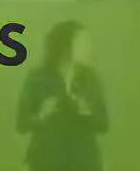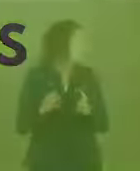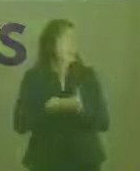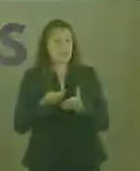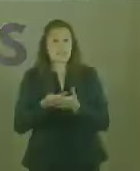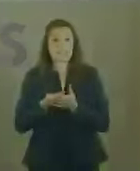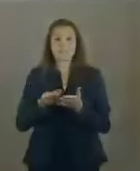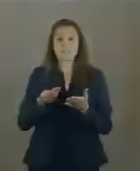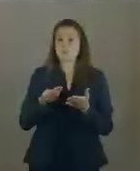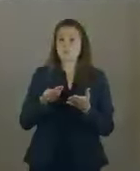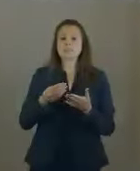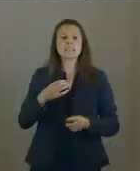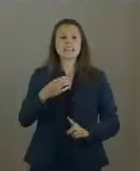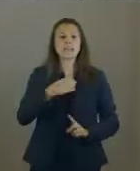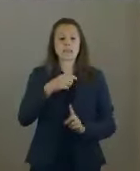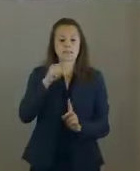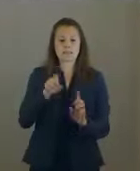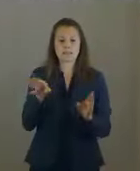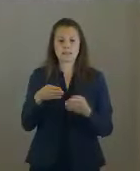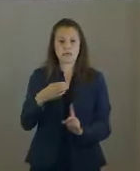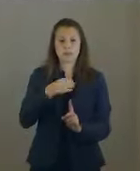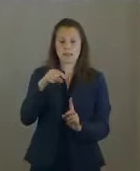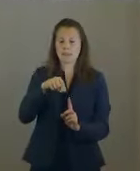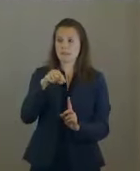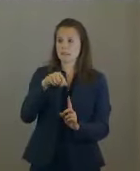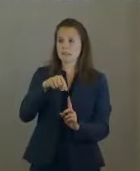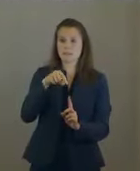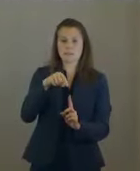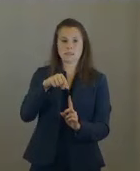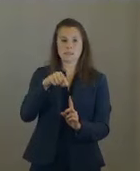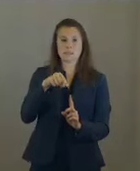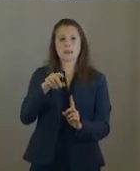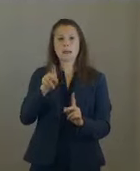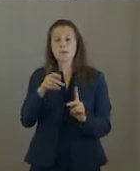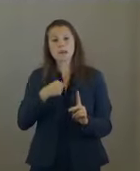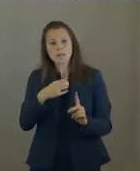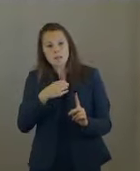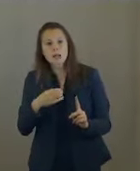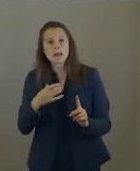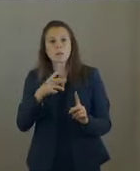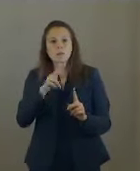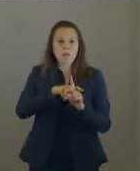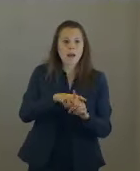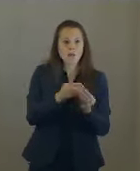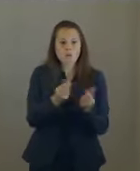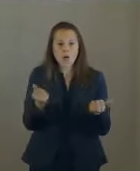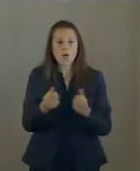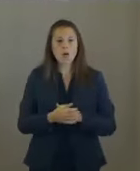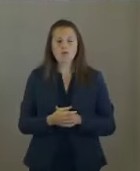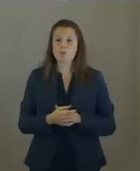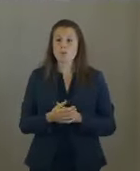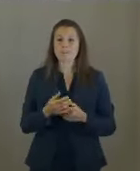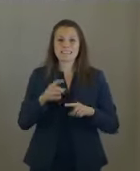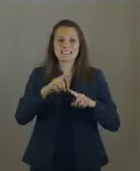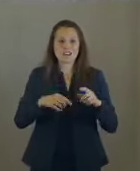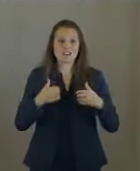is complaints. That is, people have complaints that they want to resolve. They couldn't or